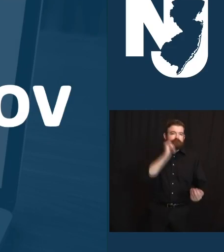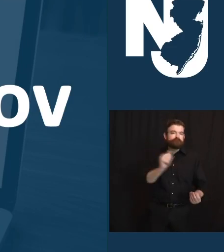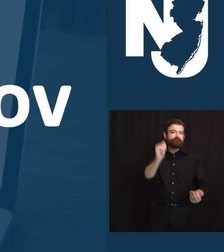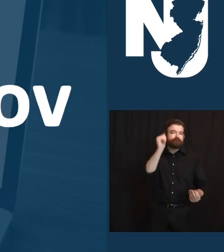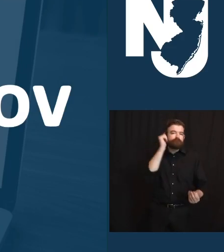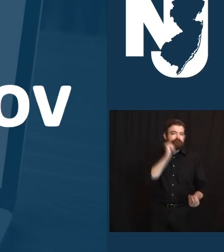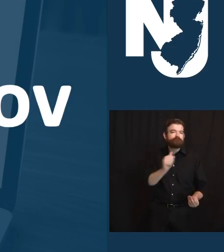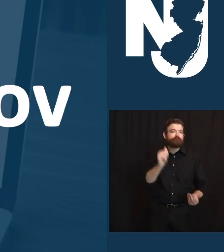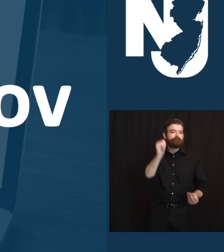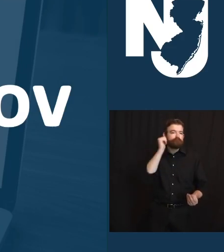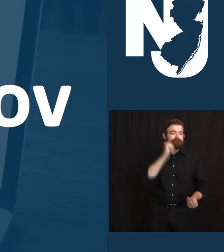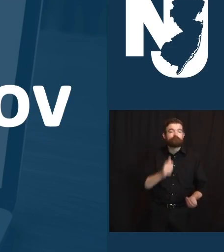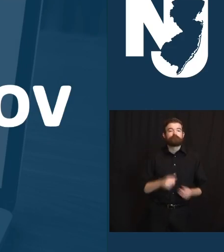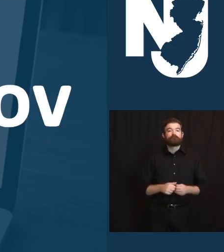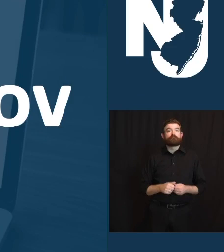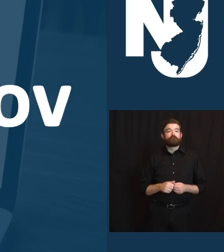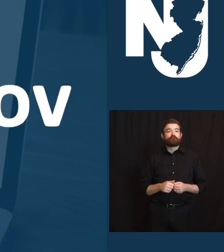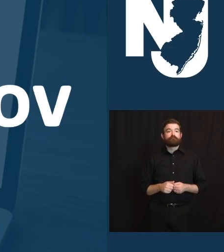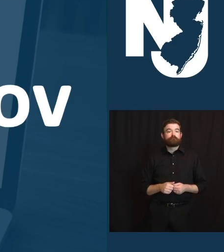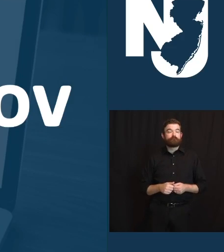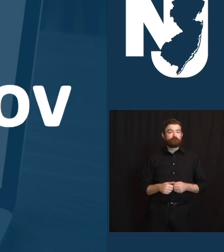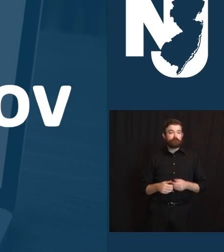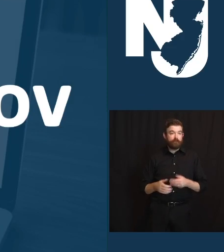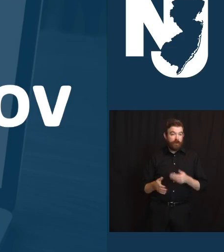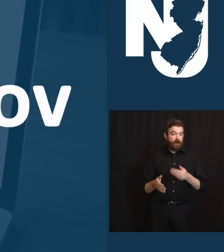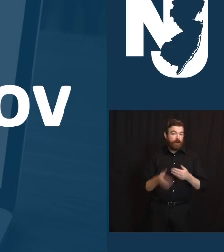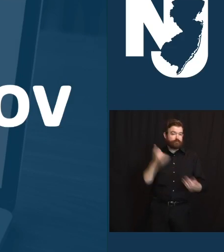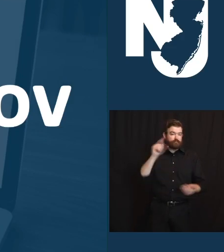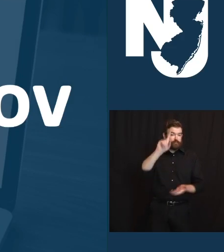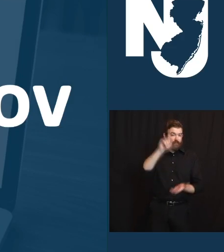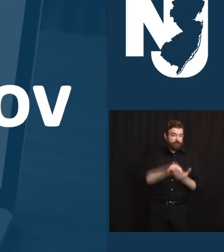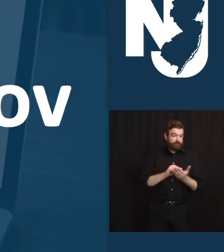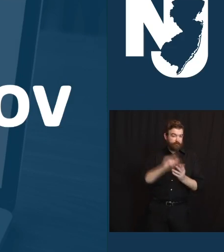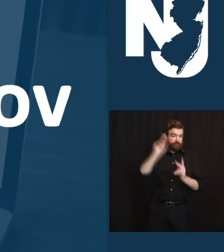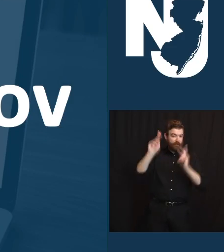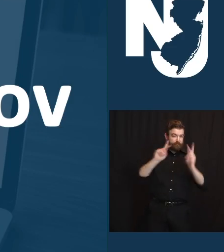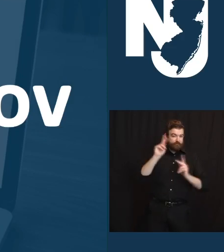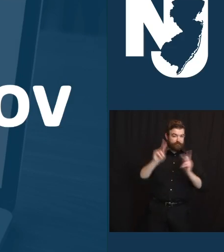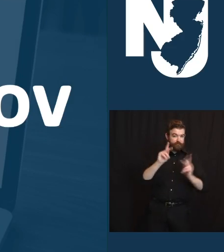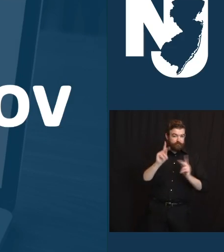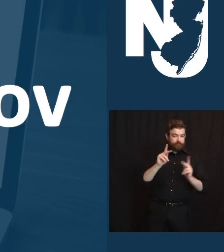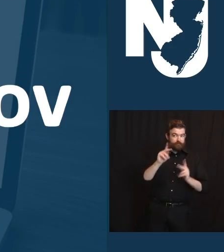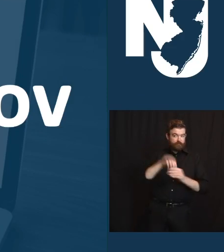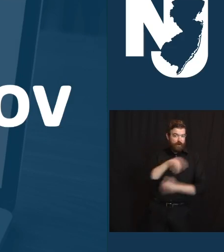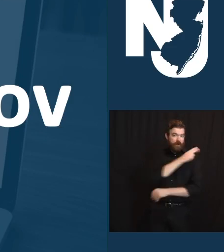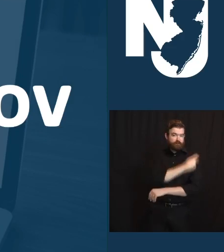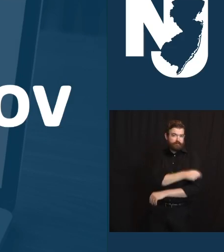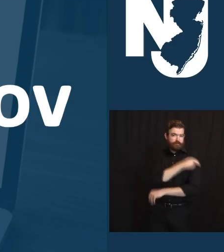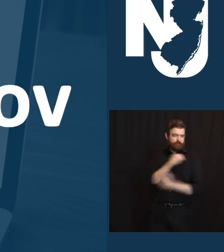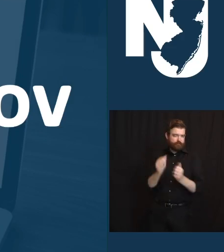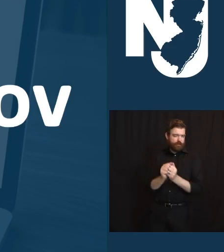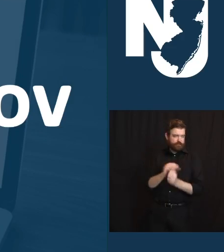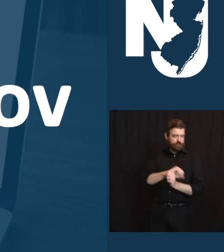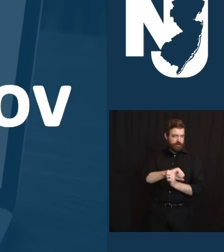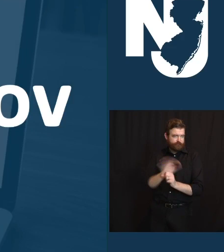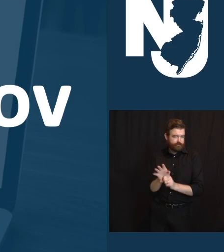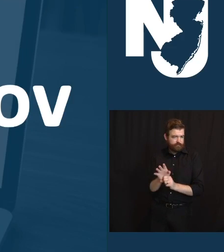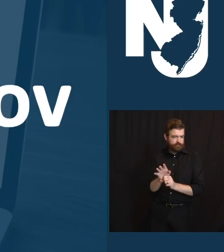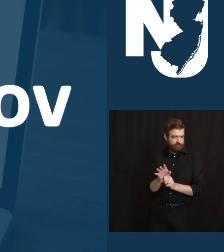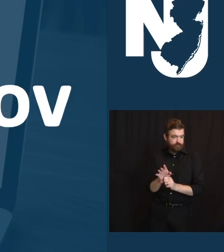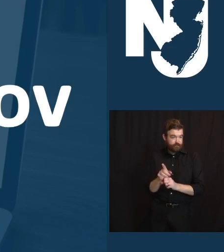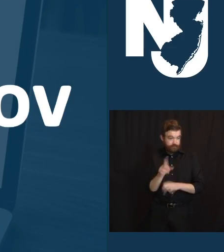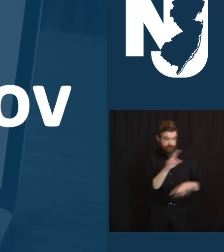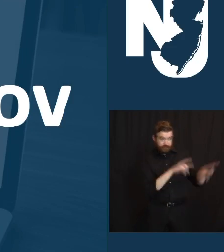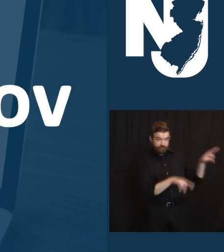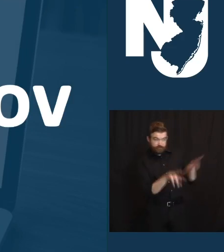COVID-19 in our hospitals. Yes, the numbers are allowing us to move forward with our restart, but we cannot think for one moment